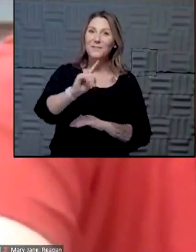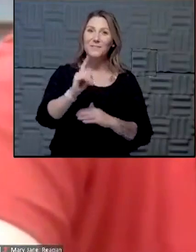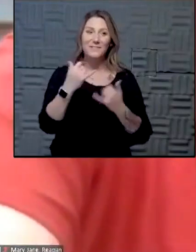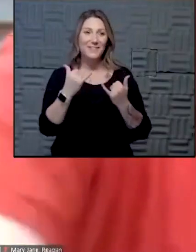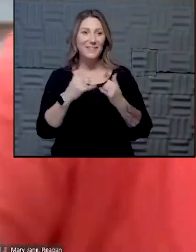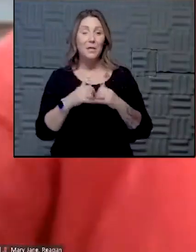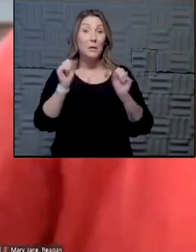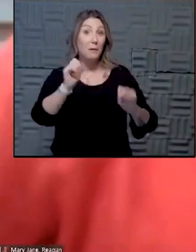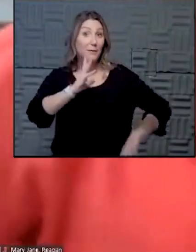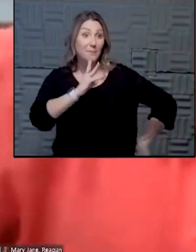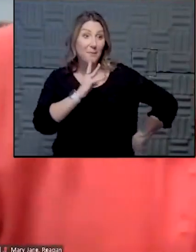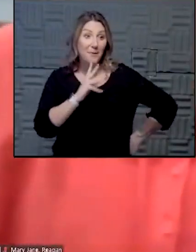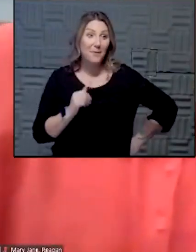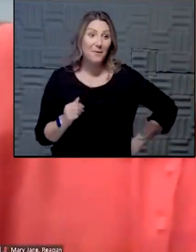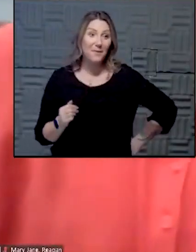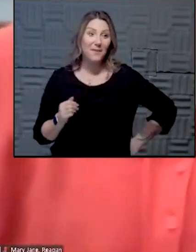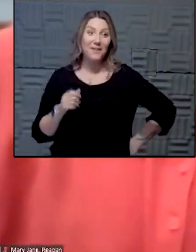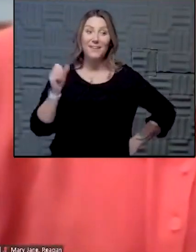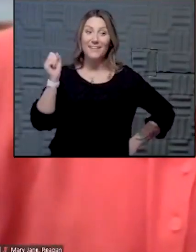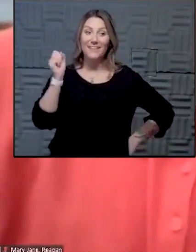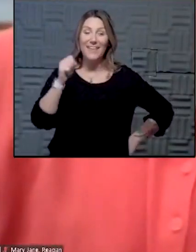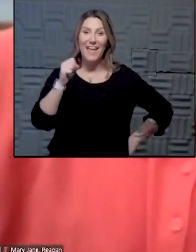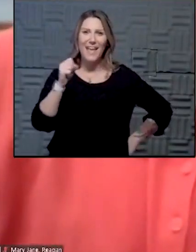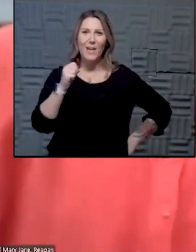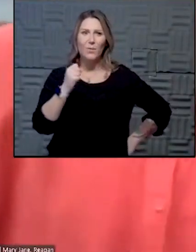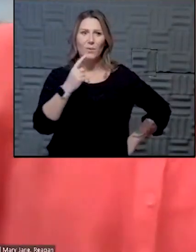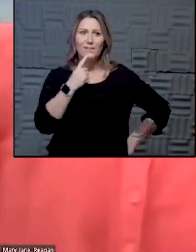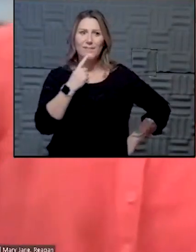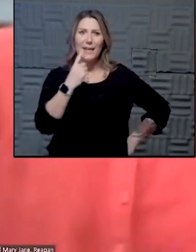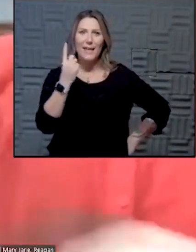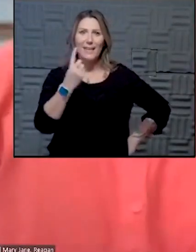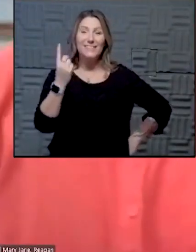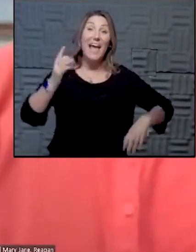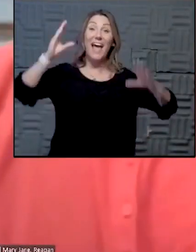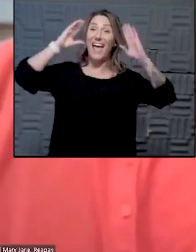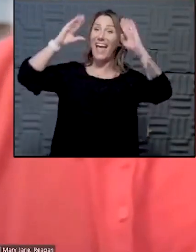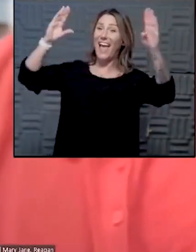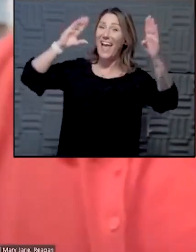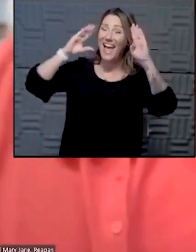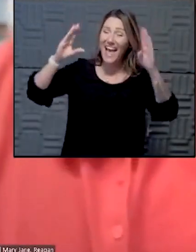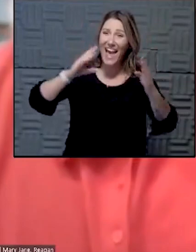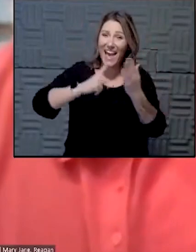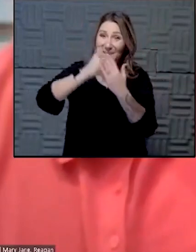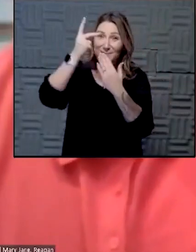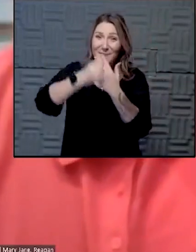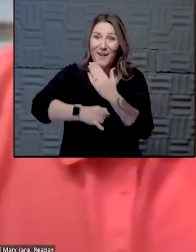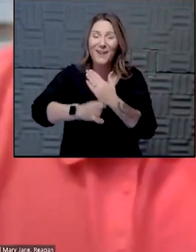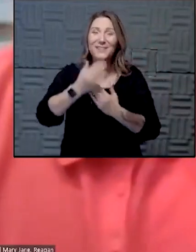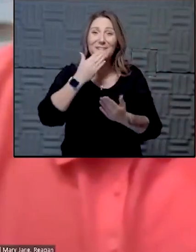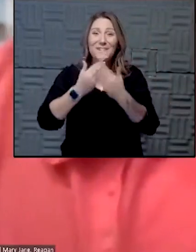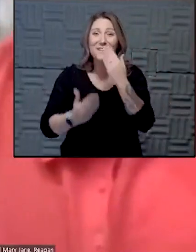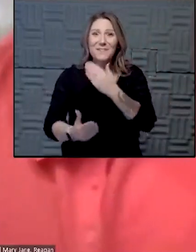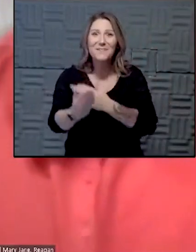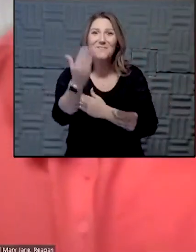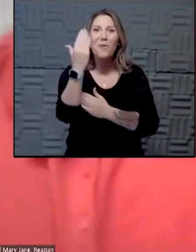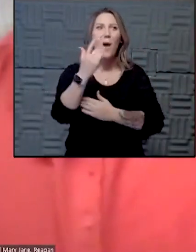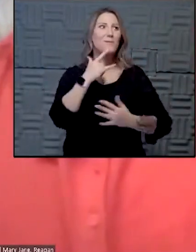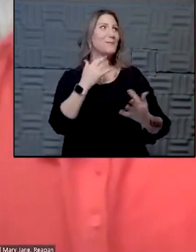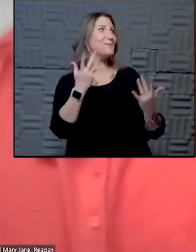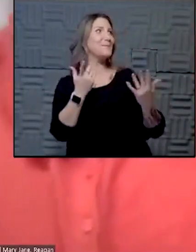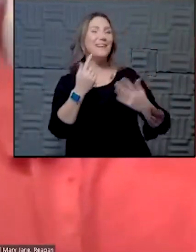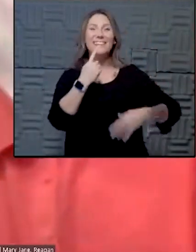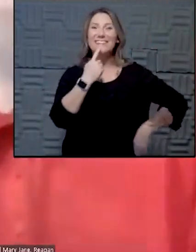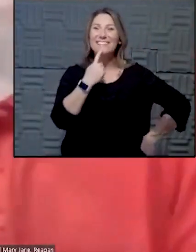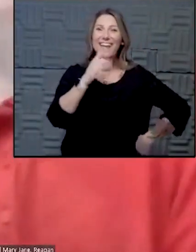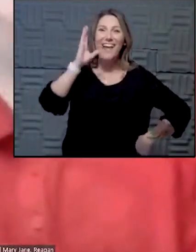Can you talk? Well, say something tell us about your project. Well, there you are. Hi. Good morning. I was waiting to hear that.